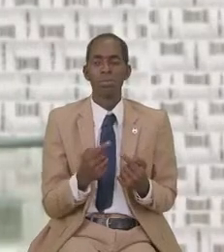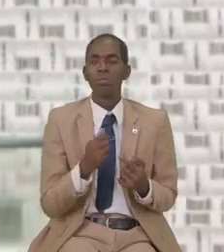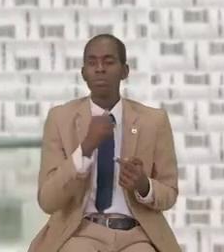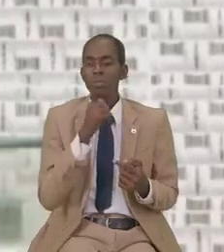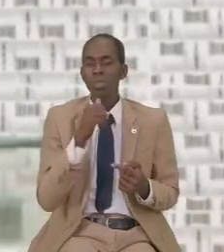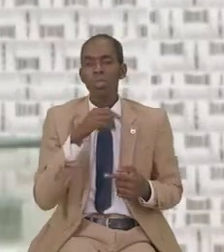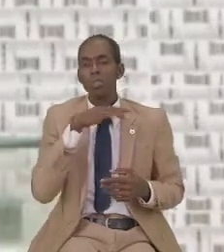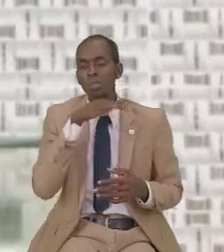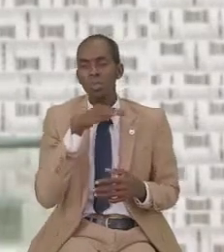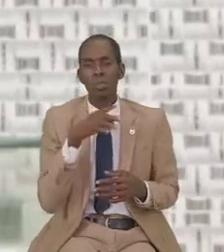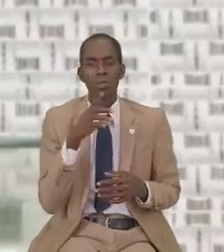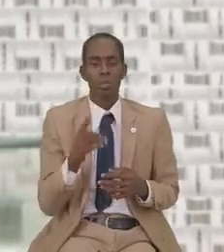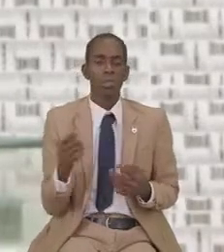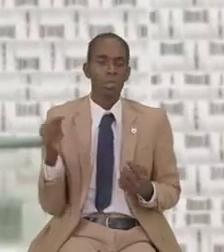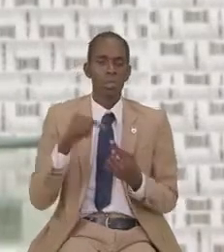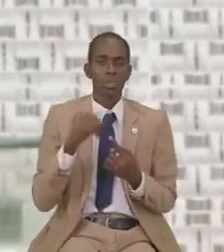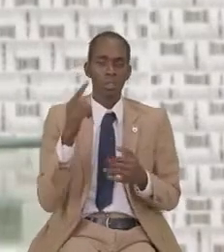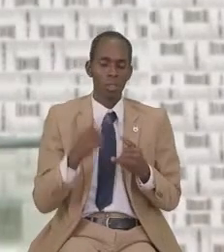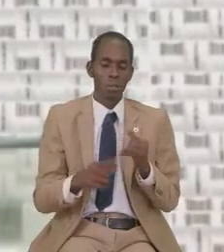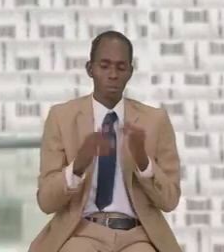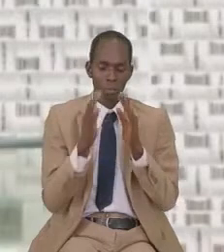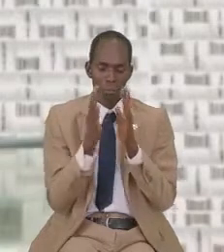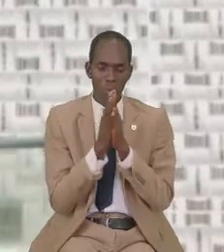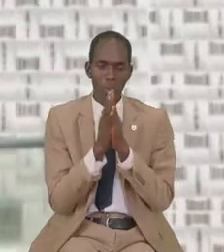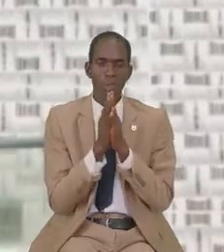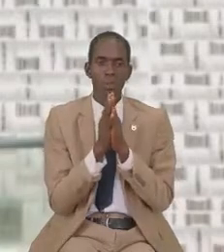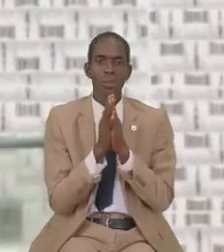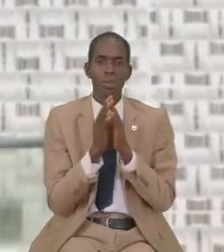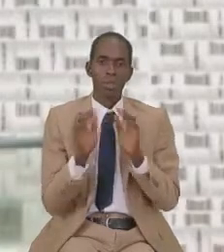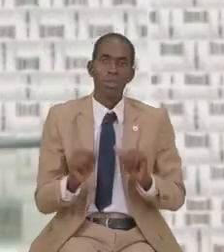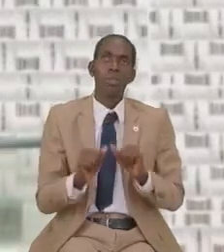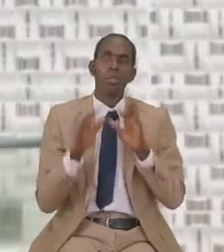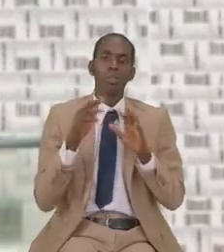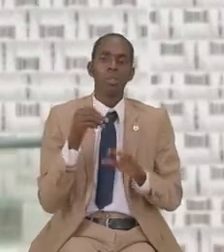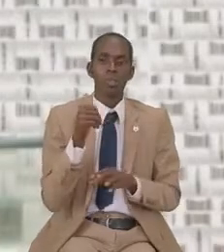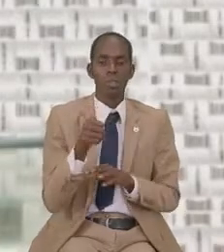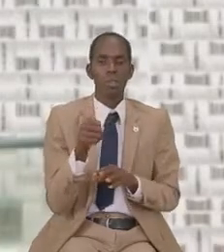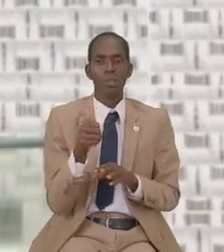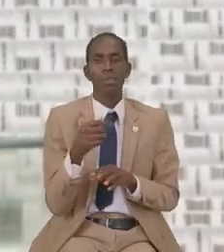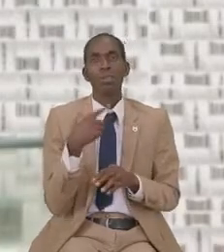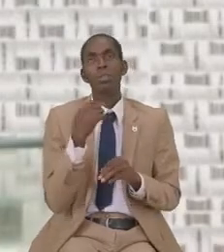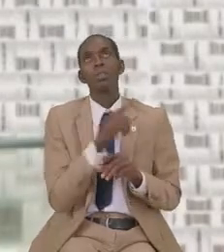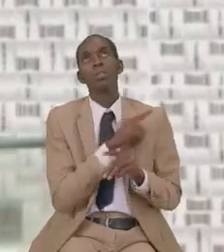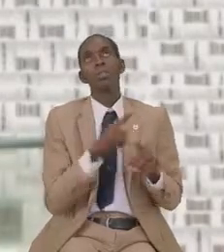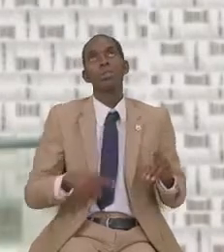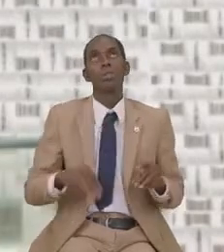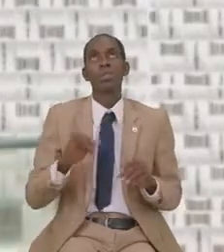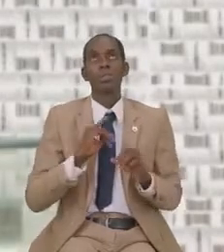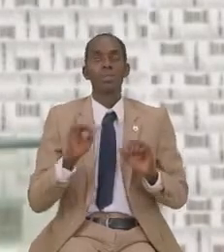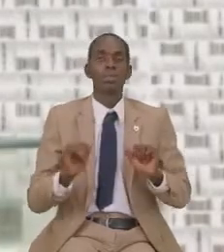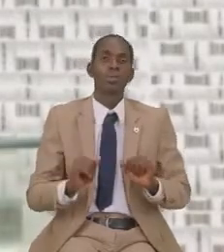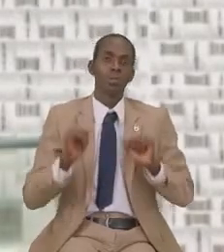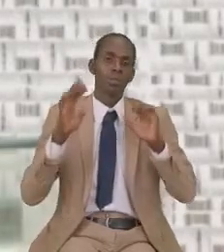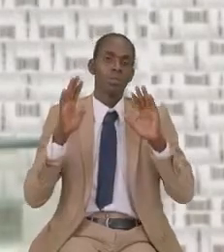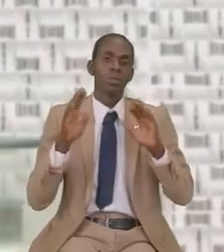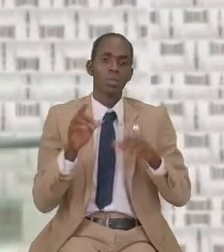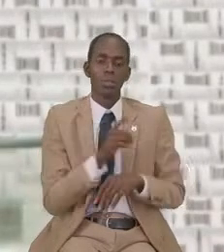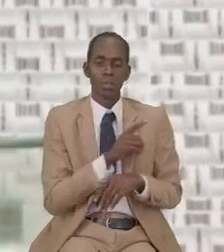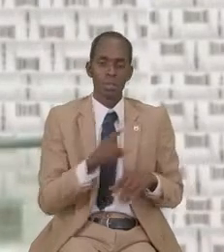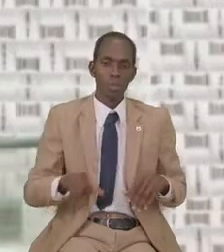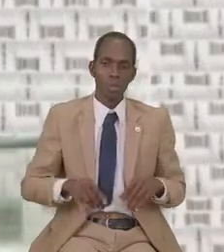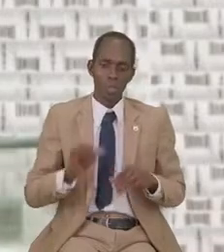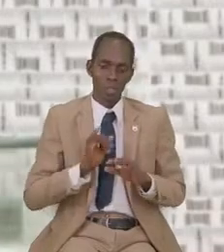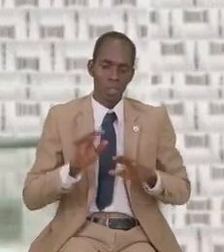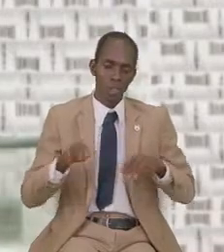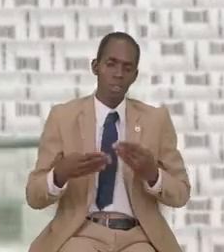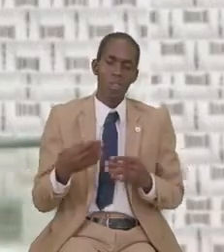uncorruptible, till the end. Pray. Surrender yourself. Lord, I surrender. Lord, I